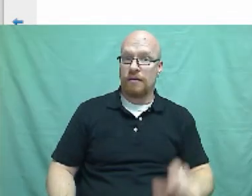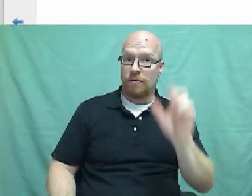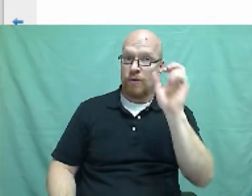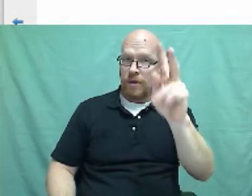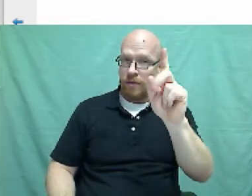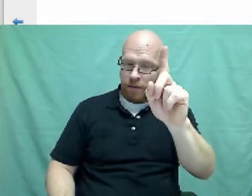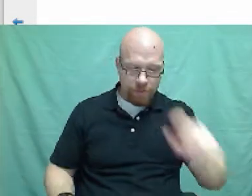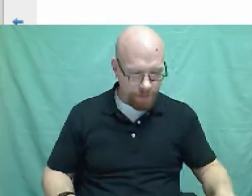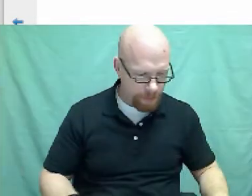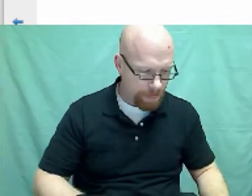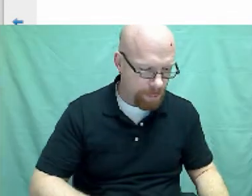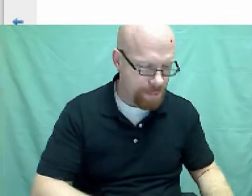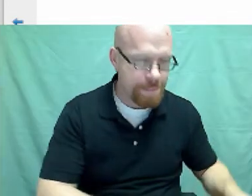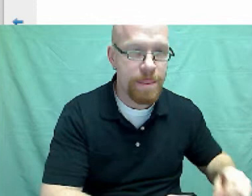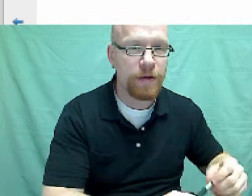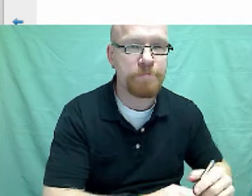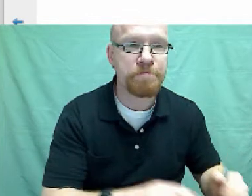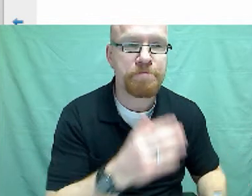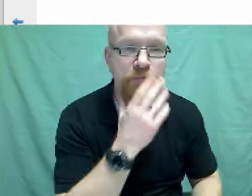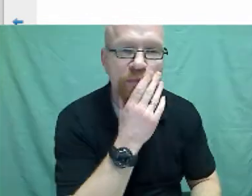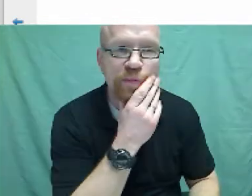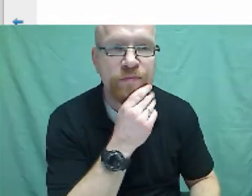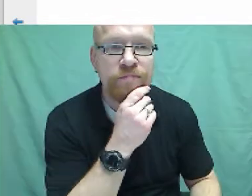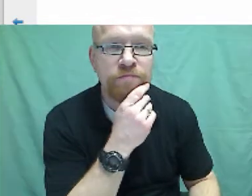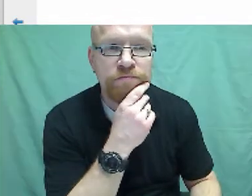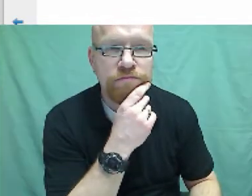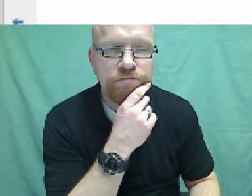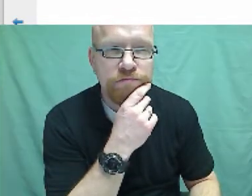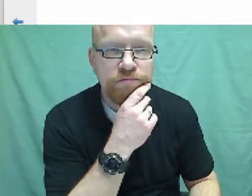the outputs, are below 3 and below.